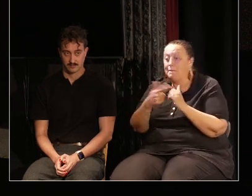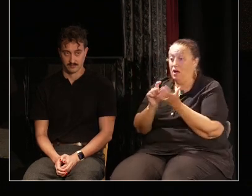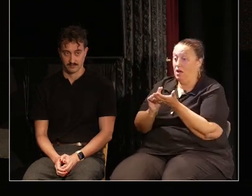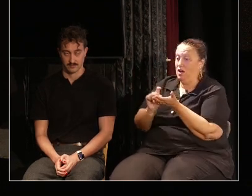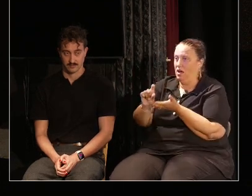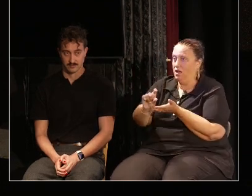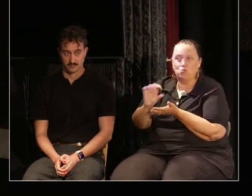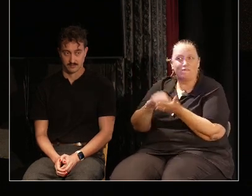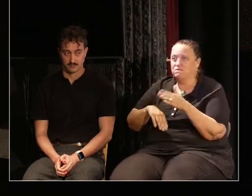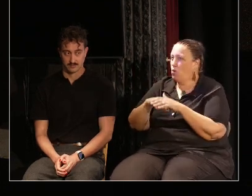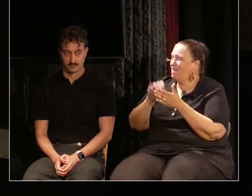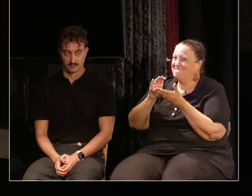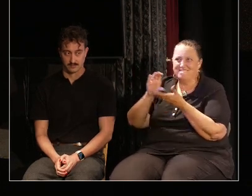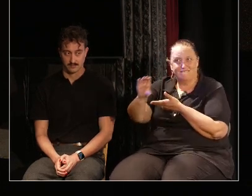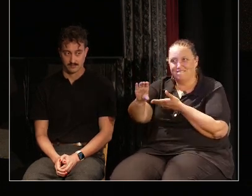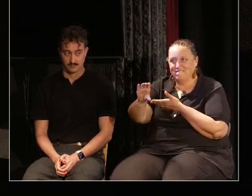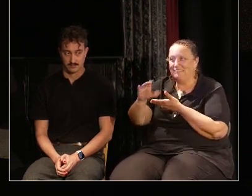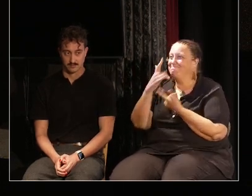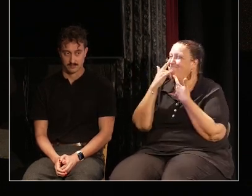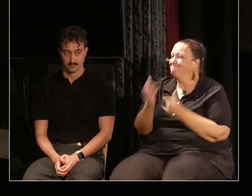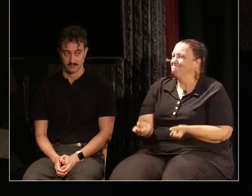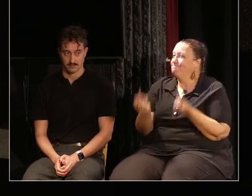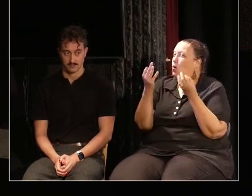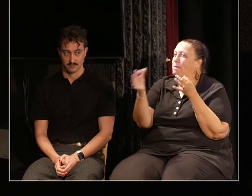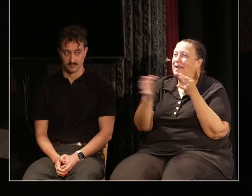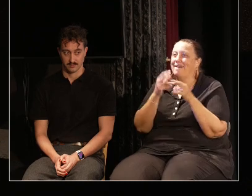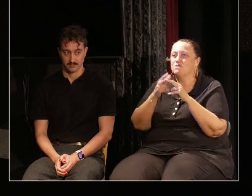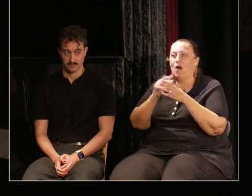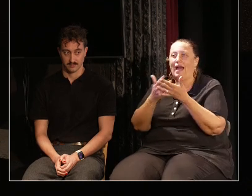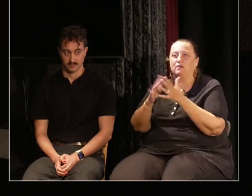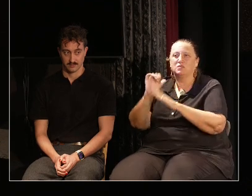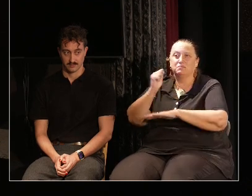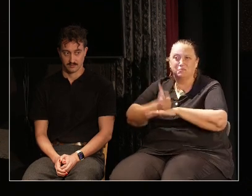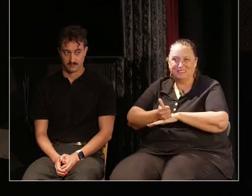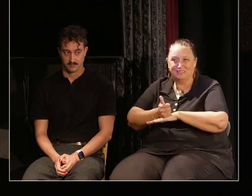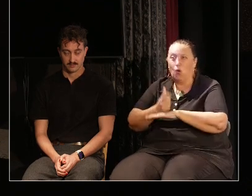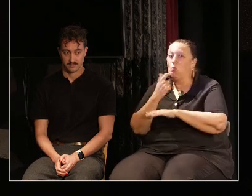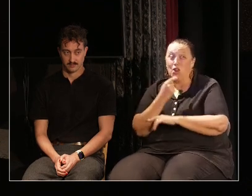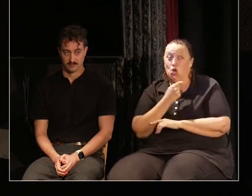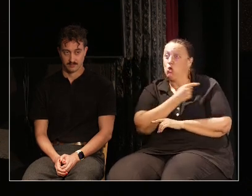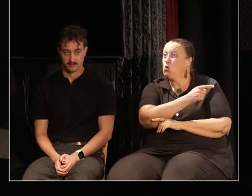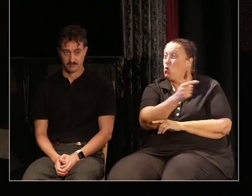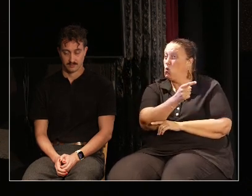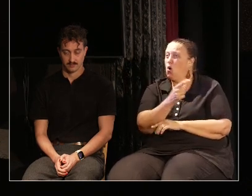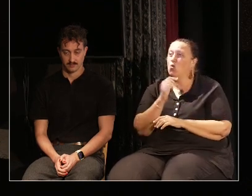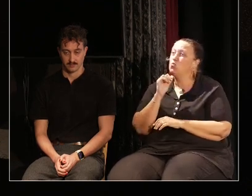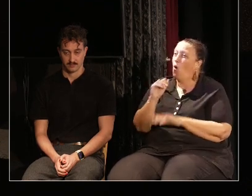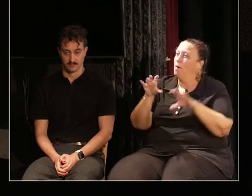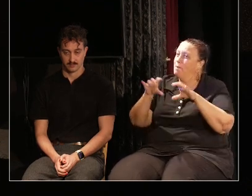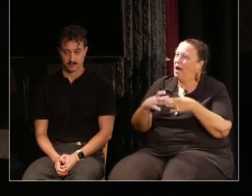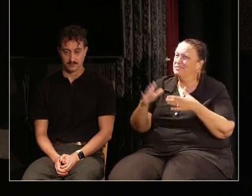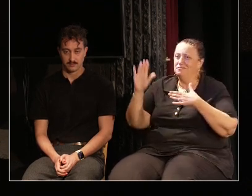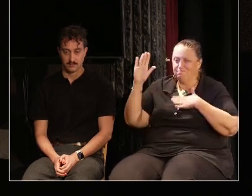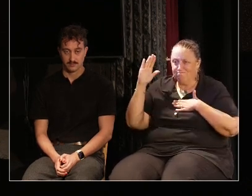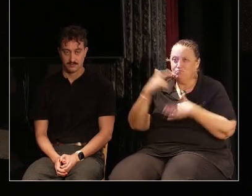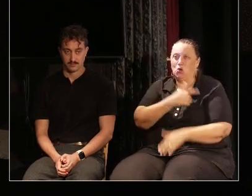funded and lacks an implementation plan. Will you and/or your party commit to fully